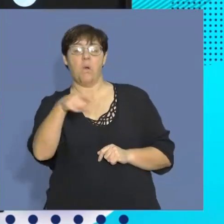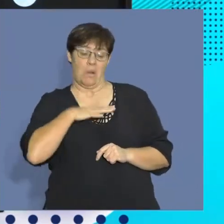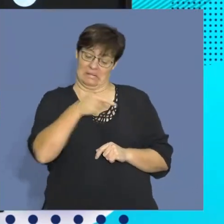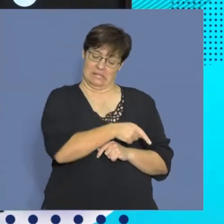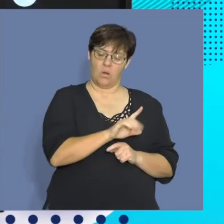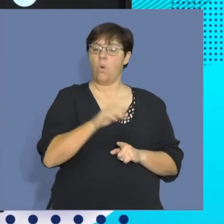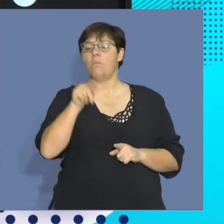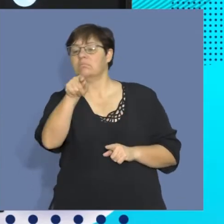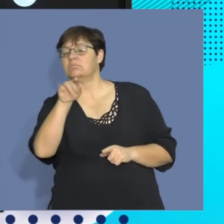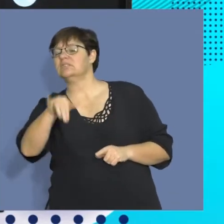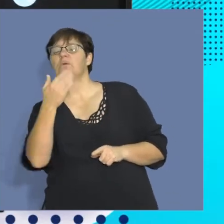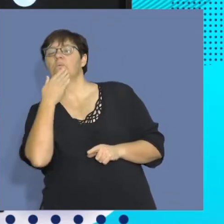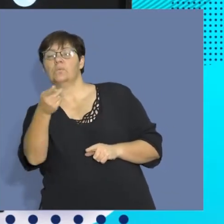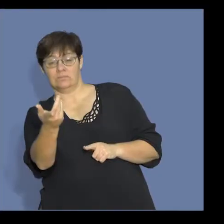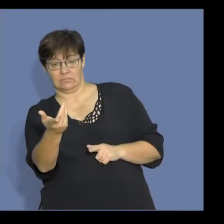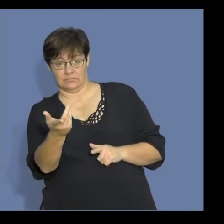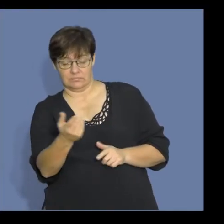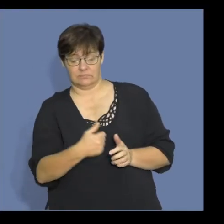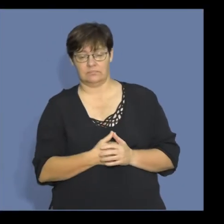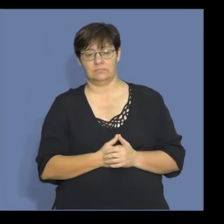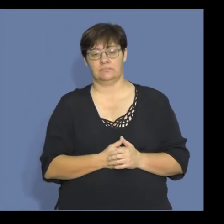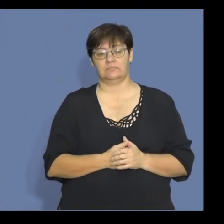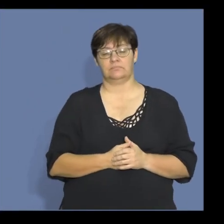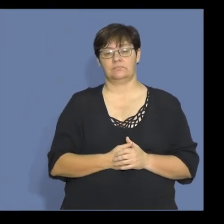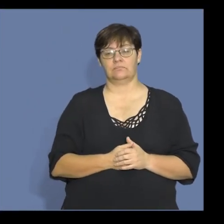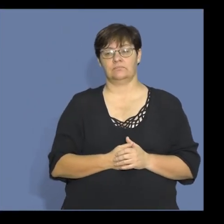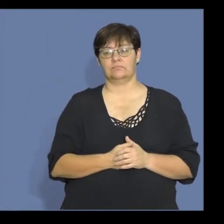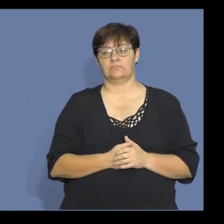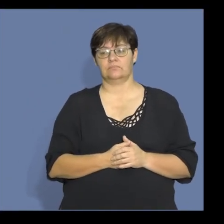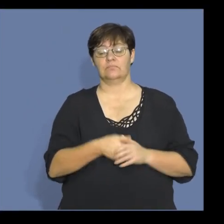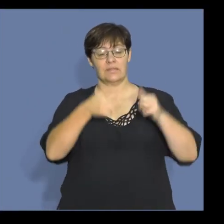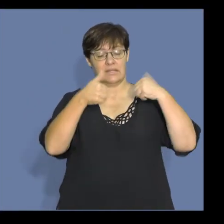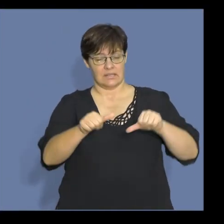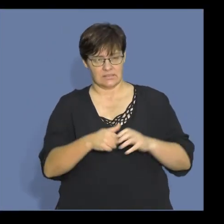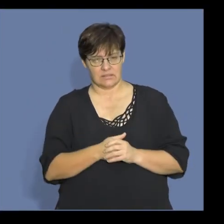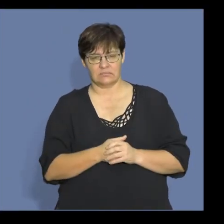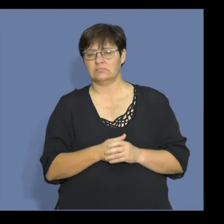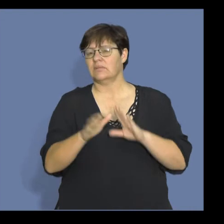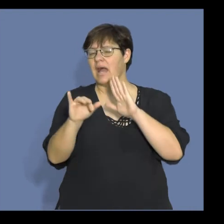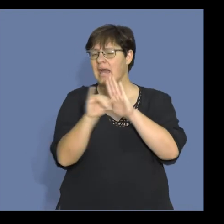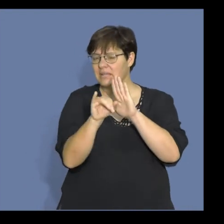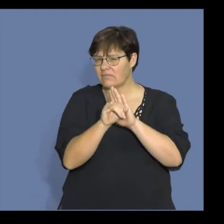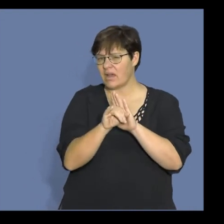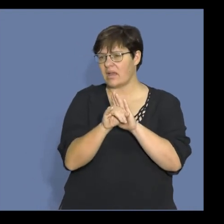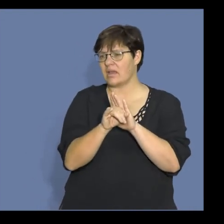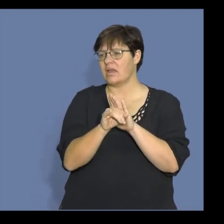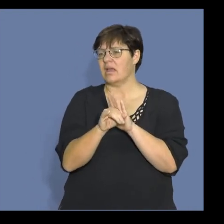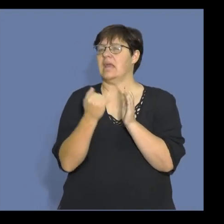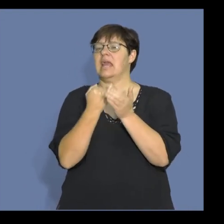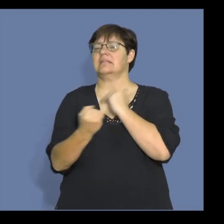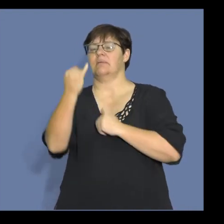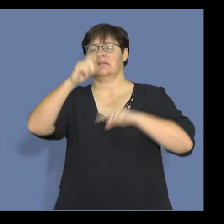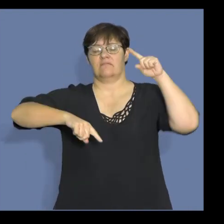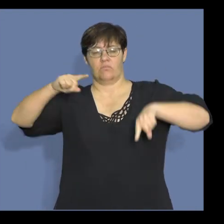to what the aim of this experiment is. Cool. The next question, identify the